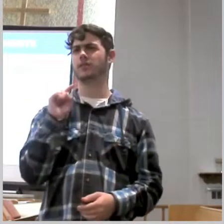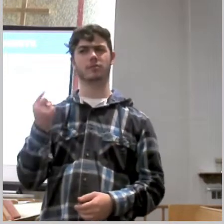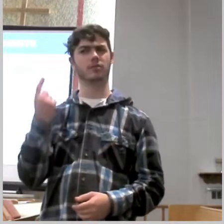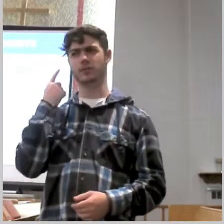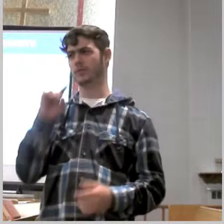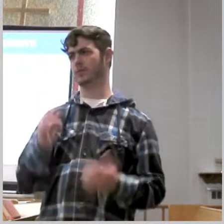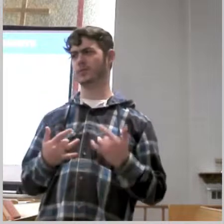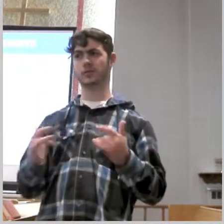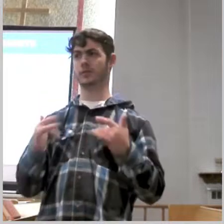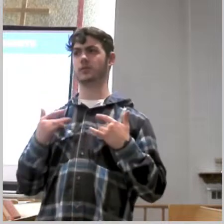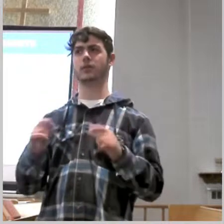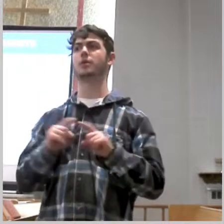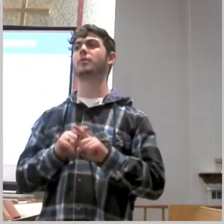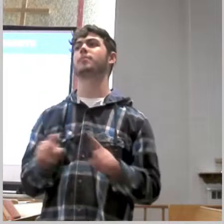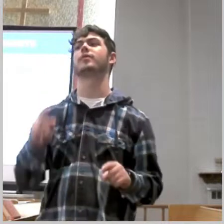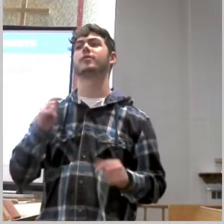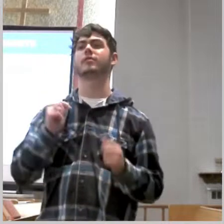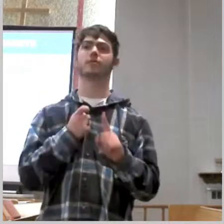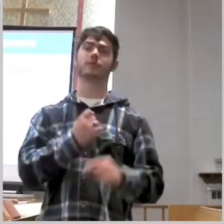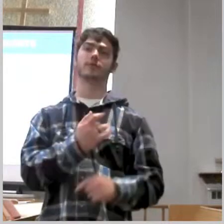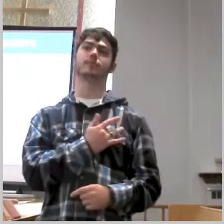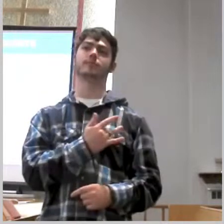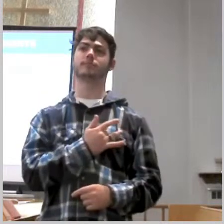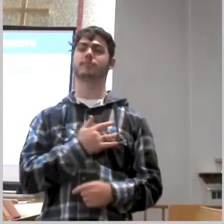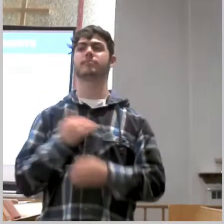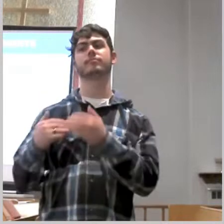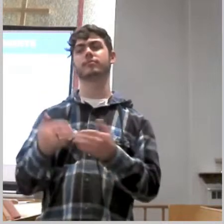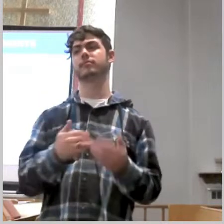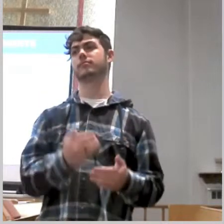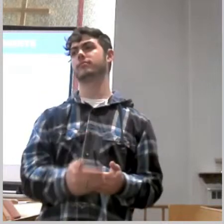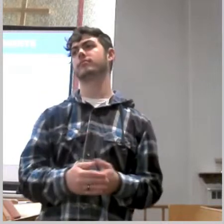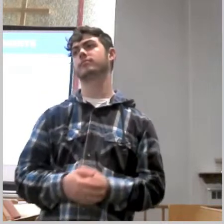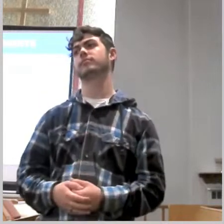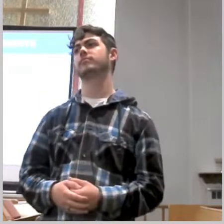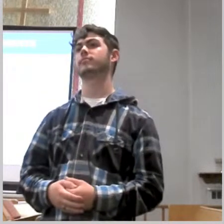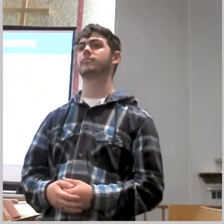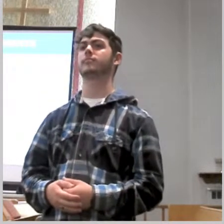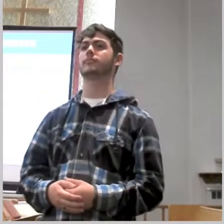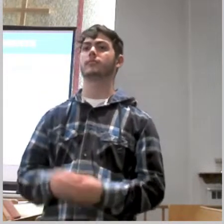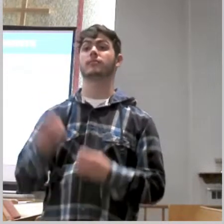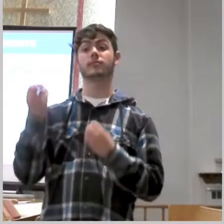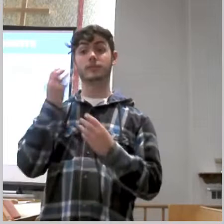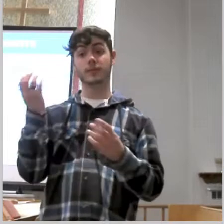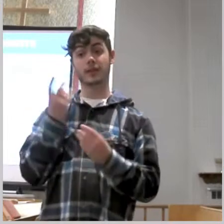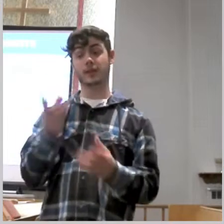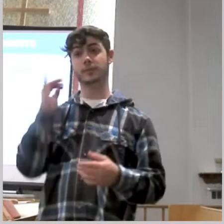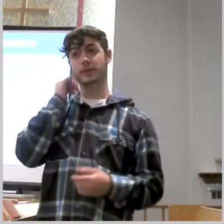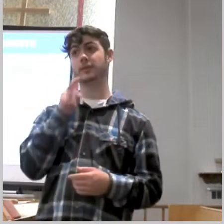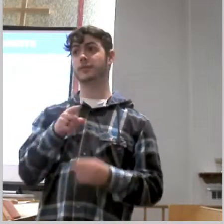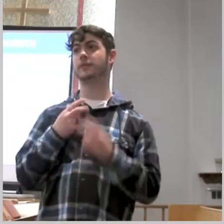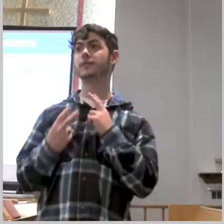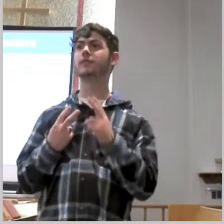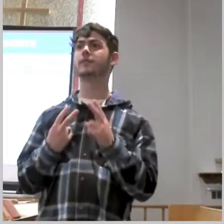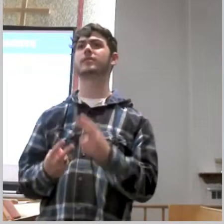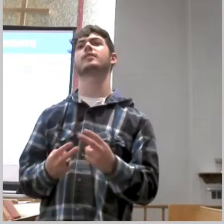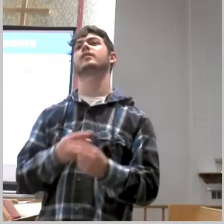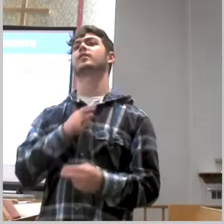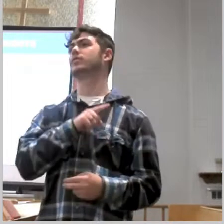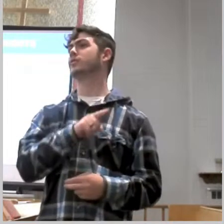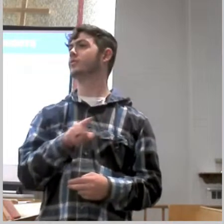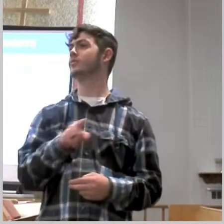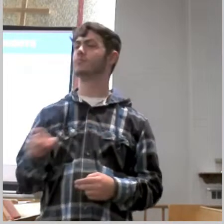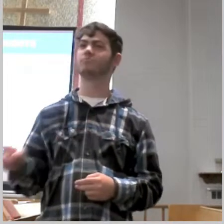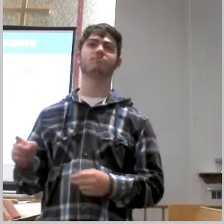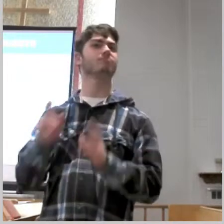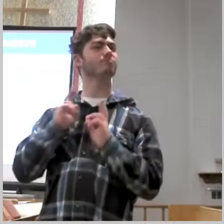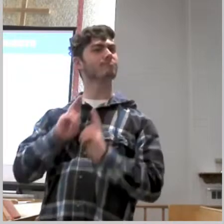heart. Amen? Just a couple of closing announcements here. If you are visiting with us, you are our honored guest. We would love